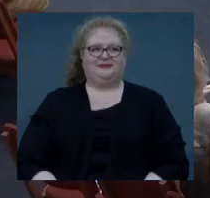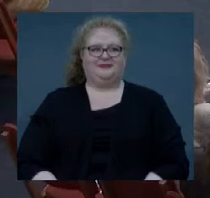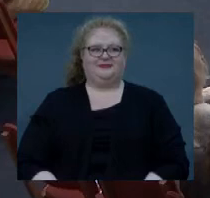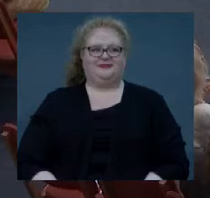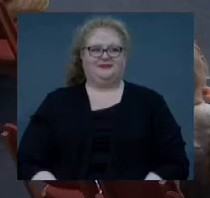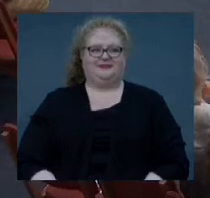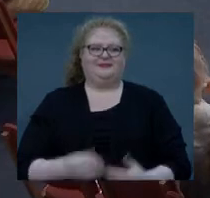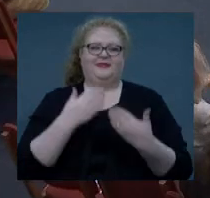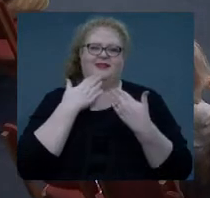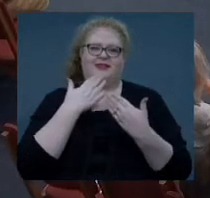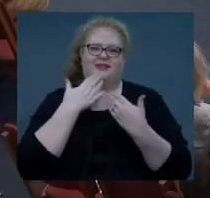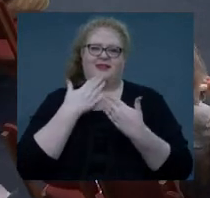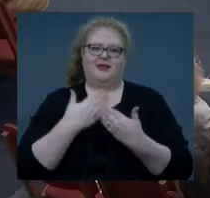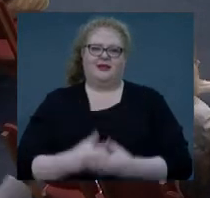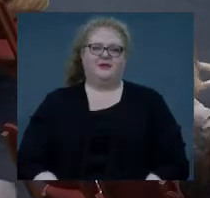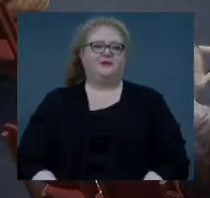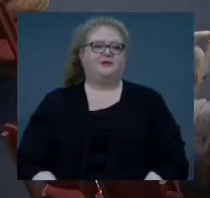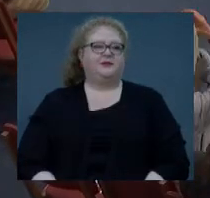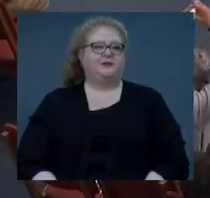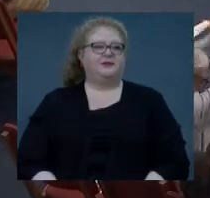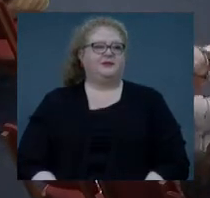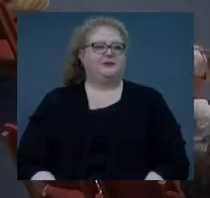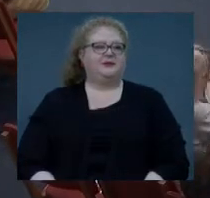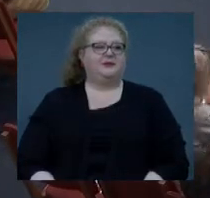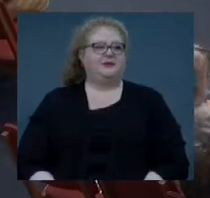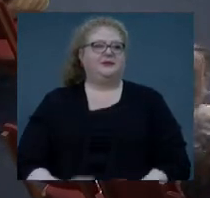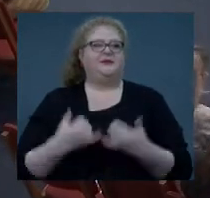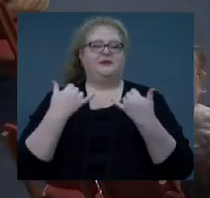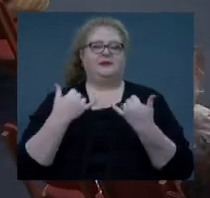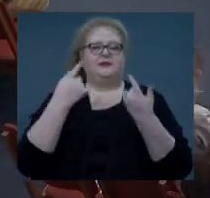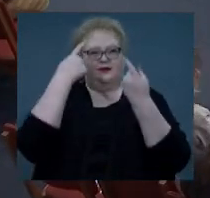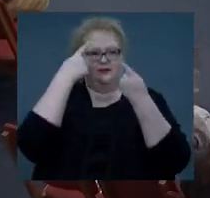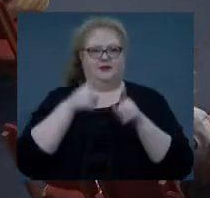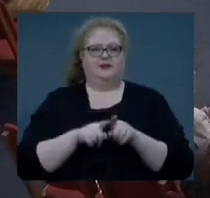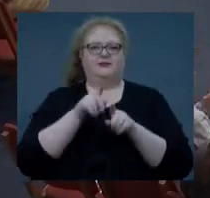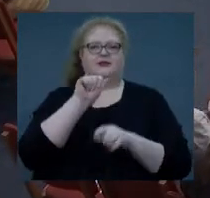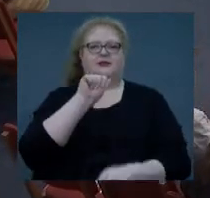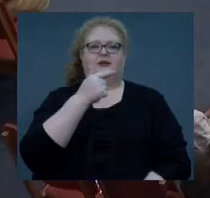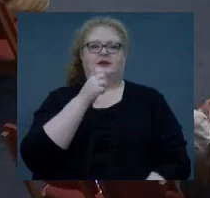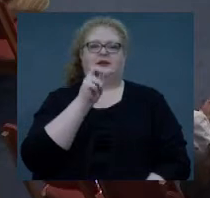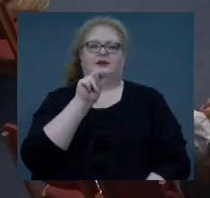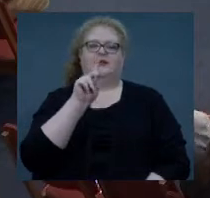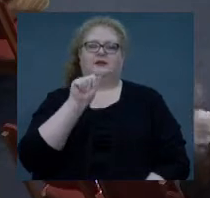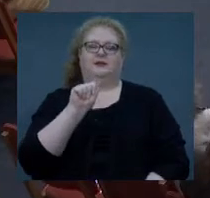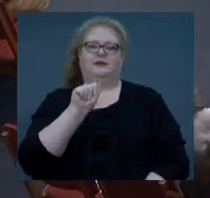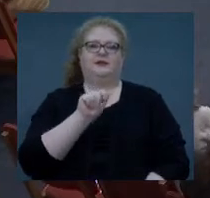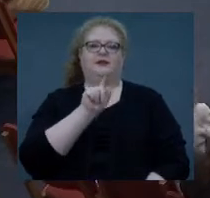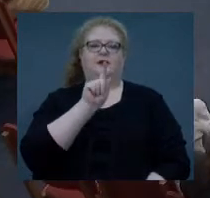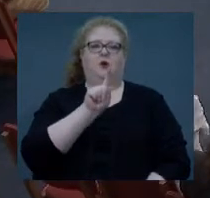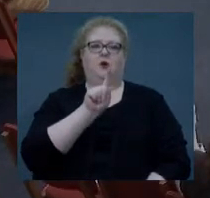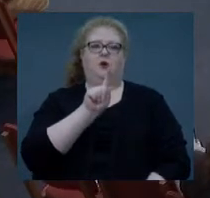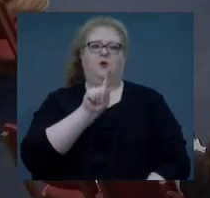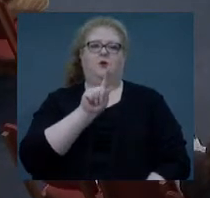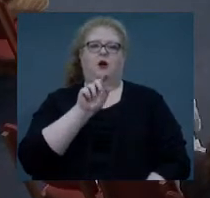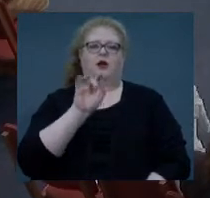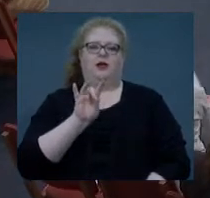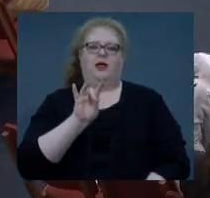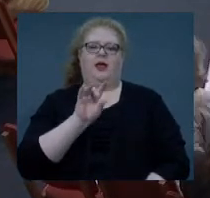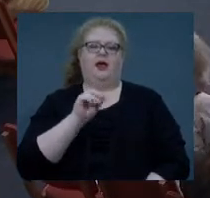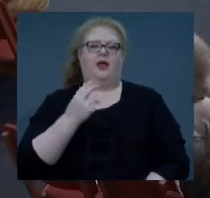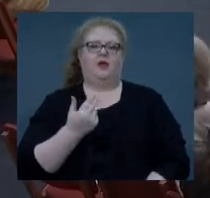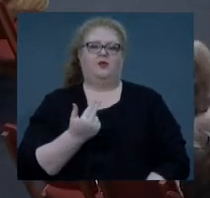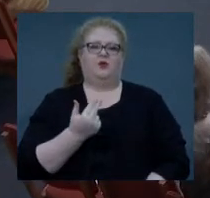Thank you. And now we'll go to the consent agenda, and we have items 1, 8, and